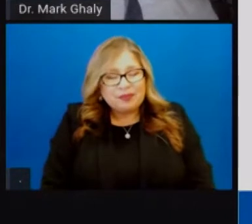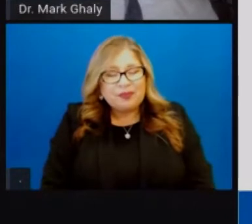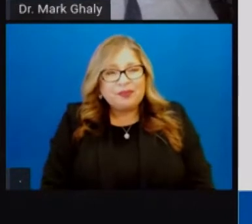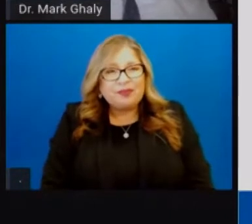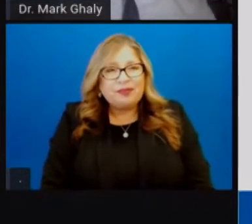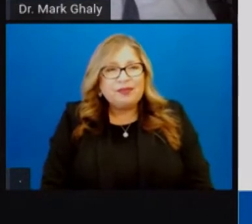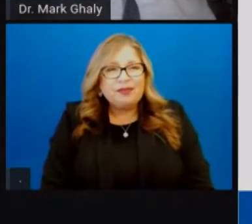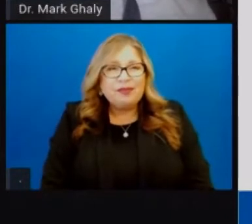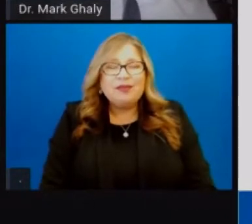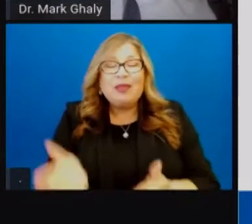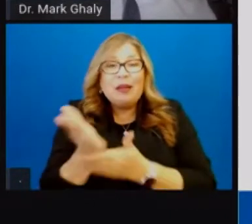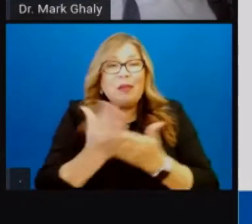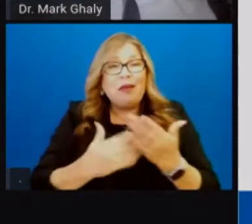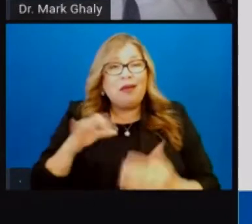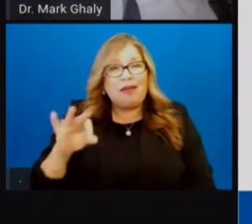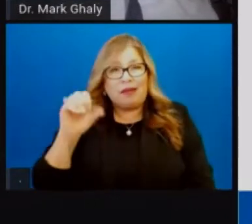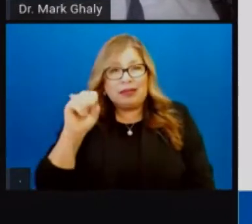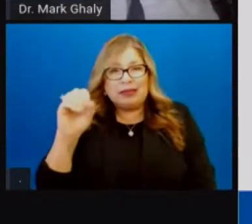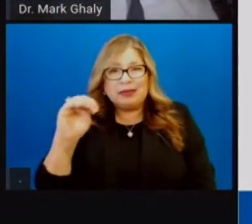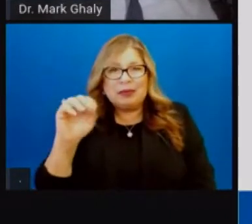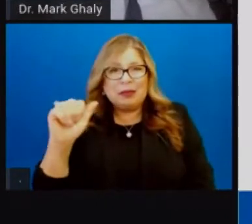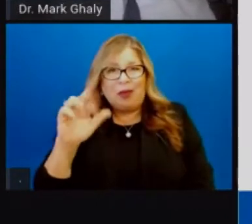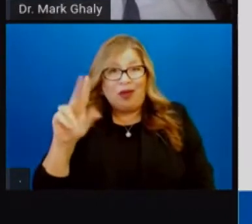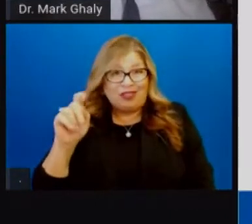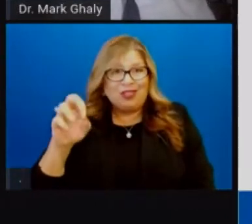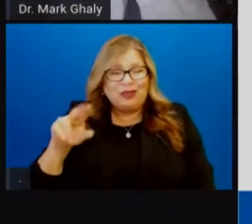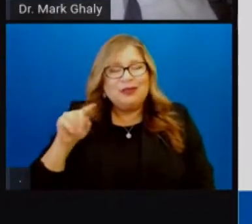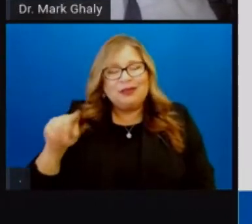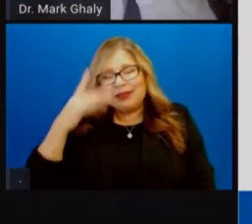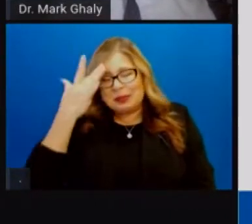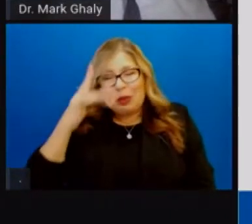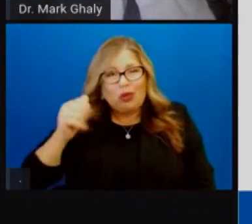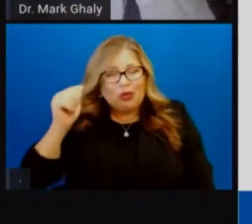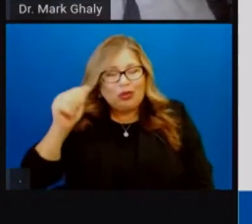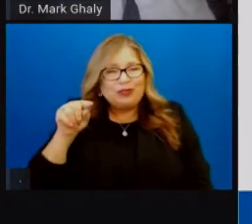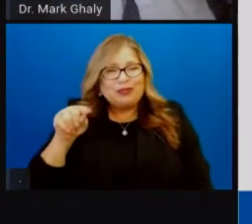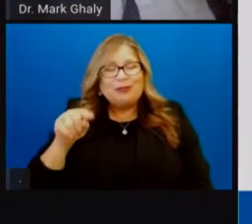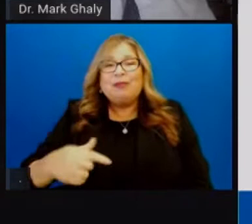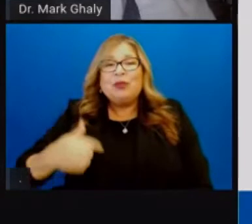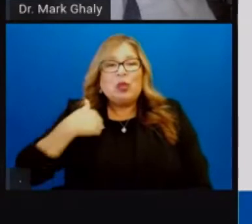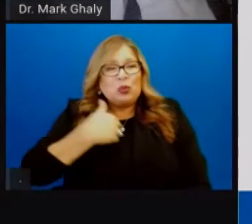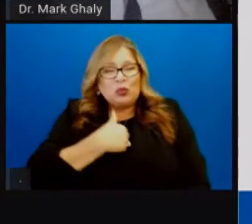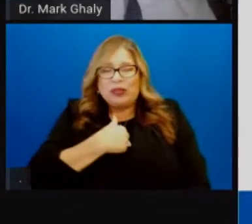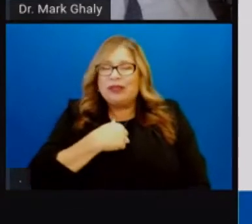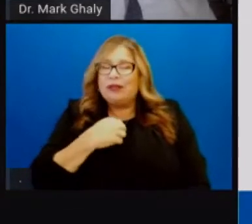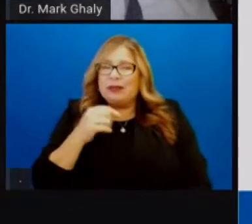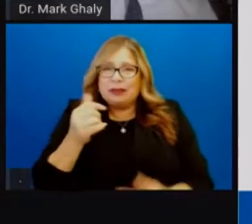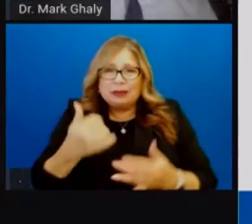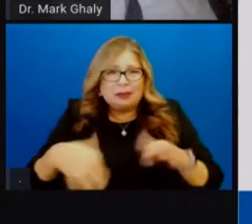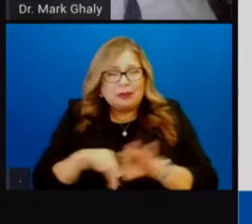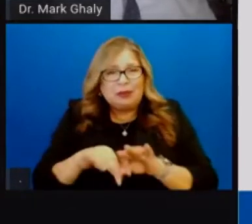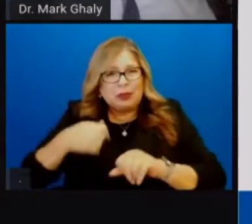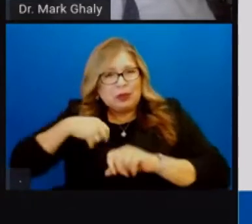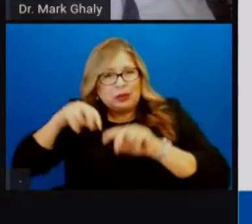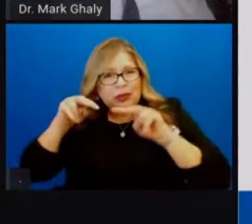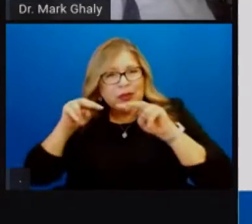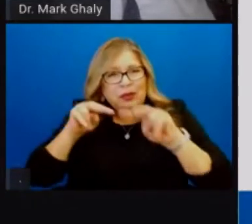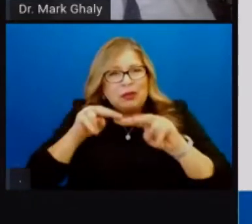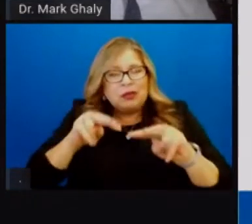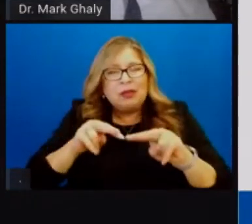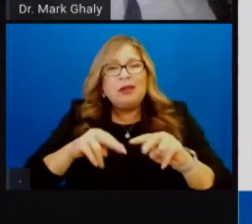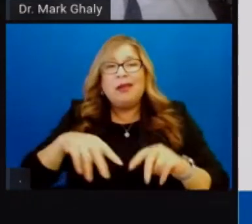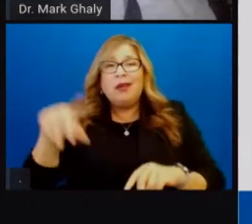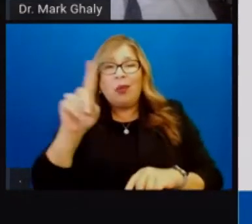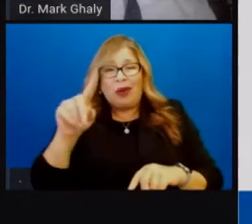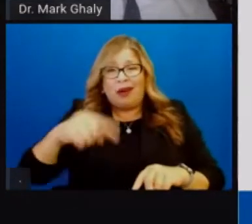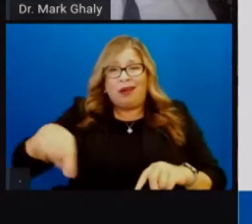As part of Smarter, we have continued to lean in and really track information about disparities. We